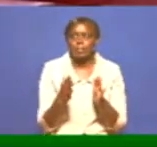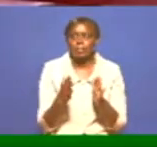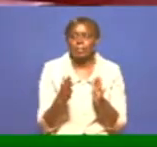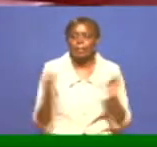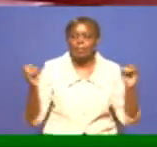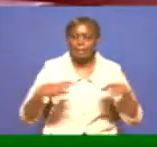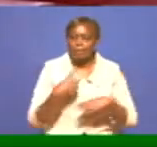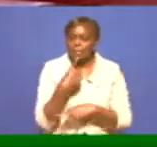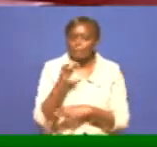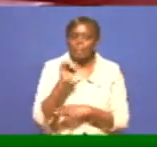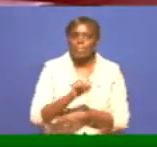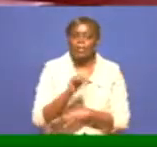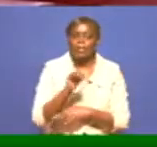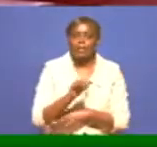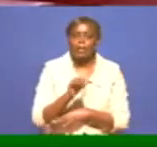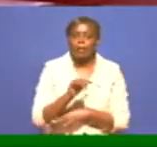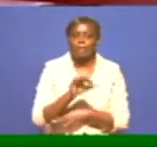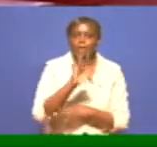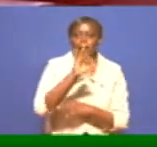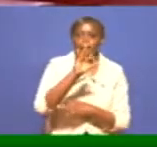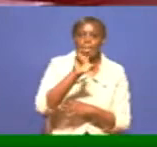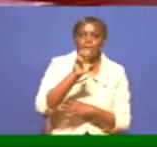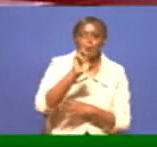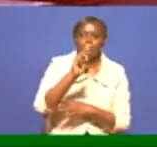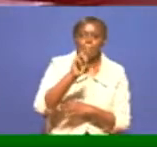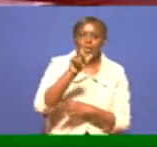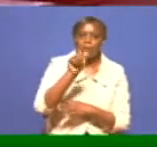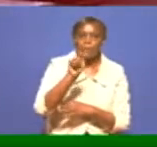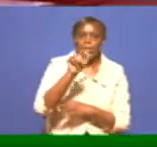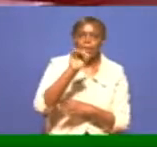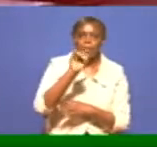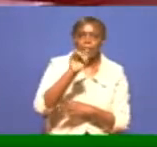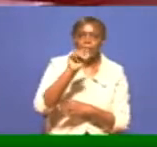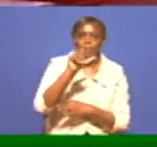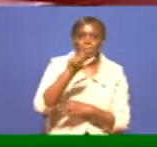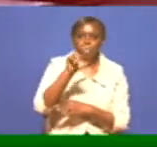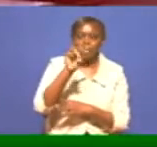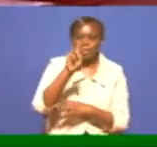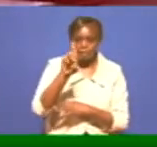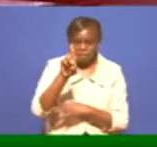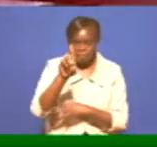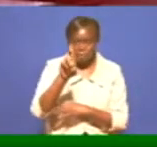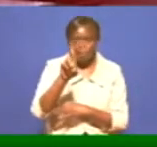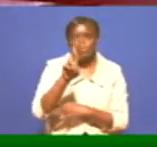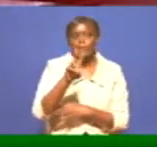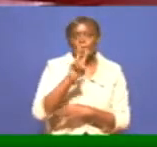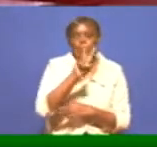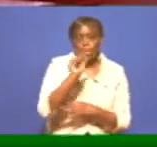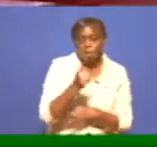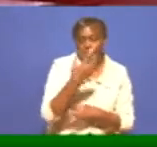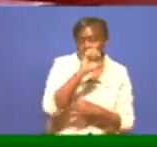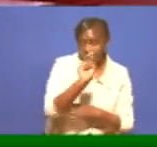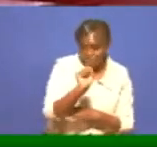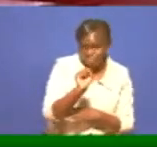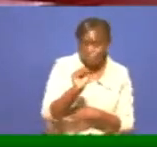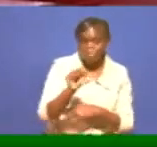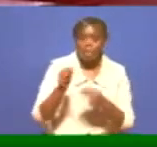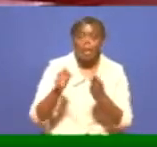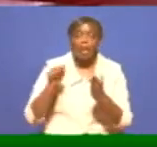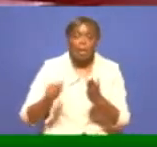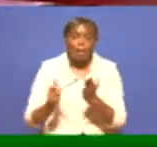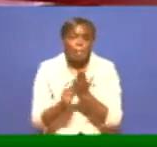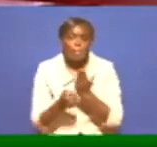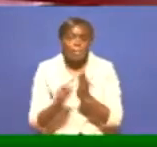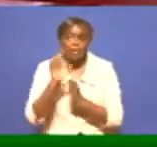that if fertilizer was 2,500 shillings last year and the price of maize now is 3,500, you can imagine how much Kenyans are going to